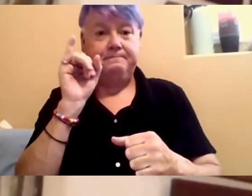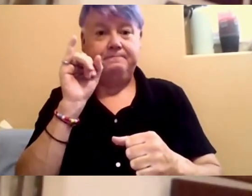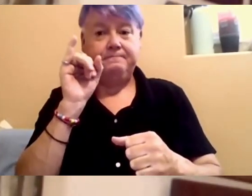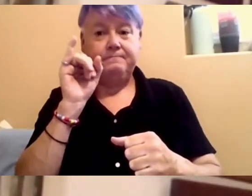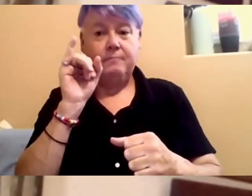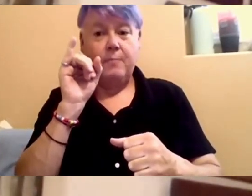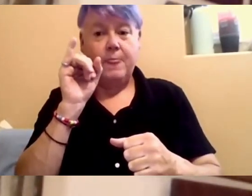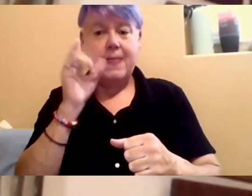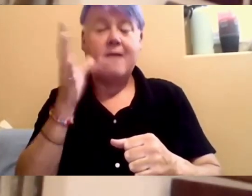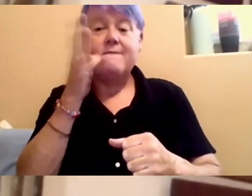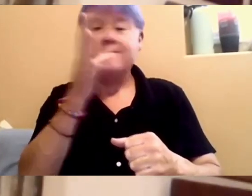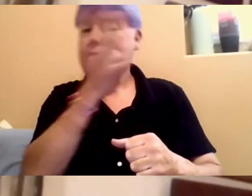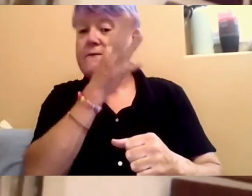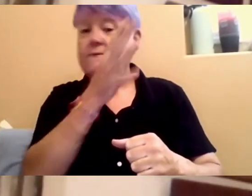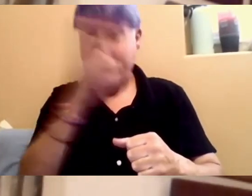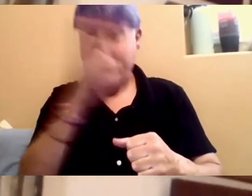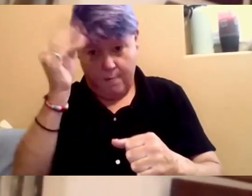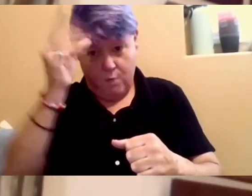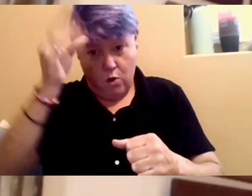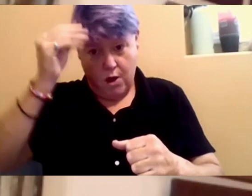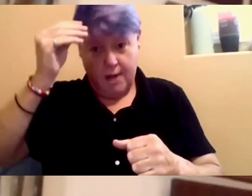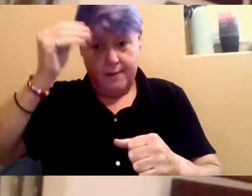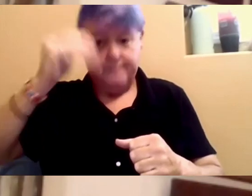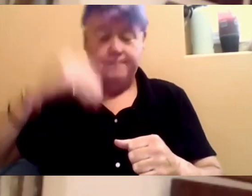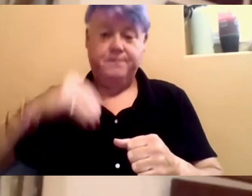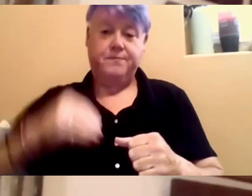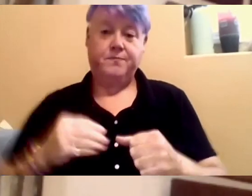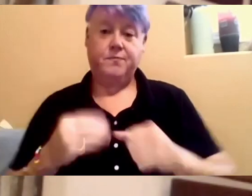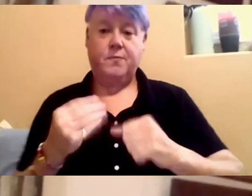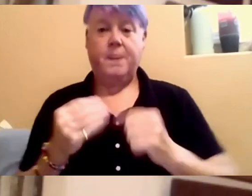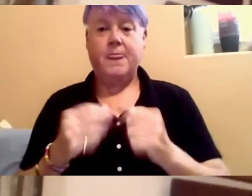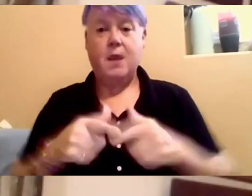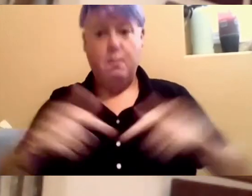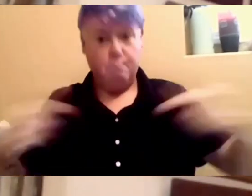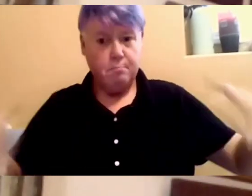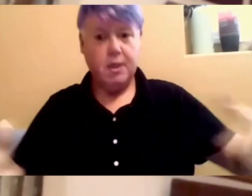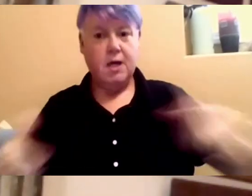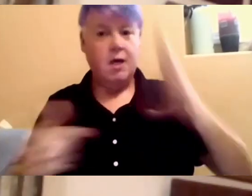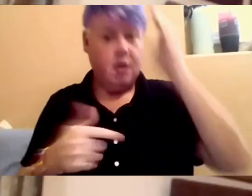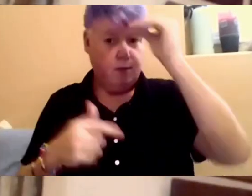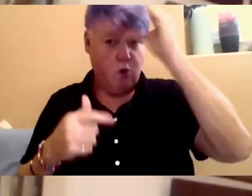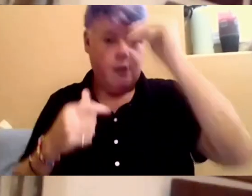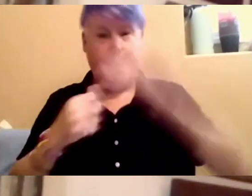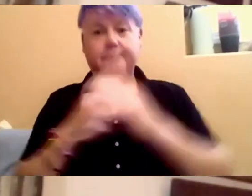farm boy, a big solid lad. Um,